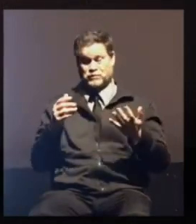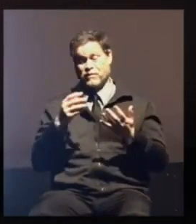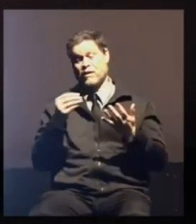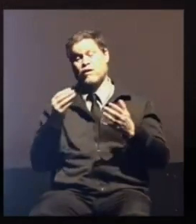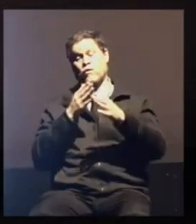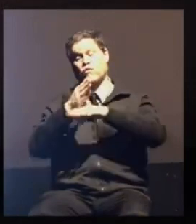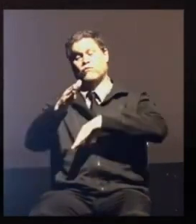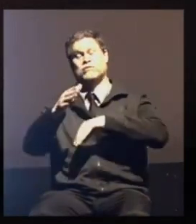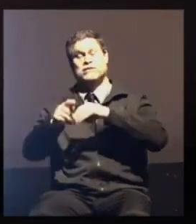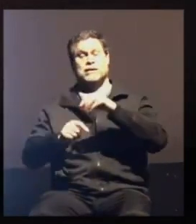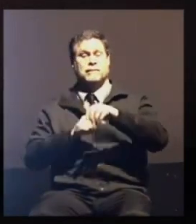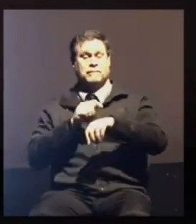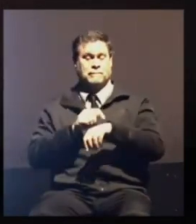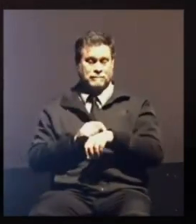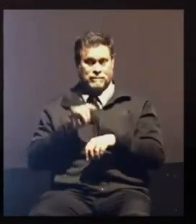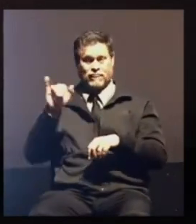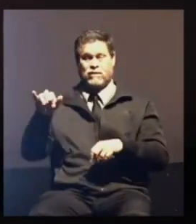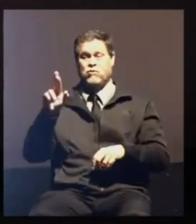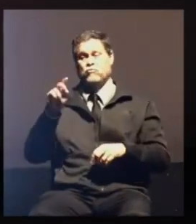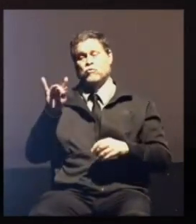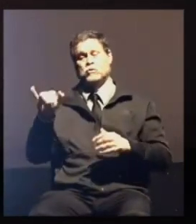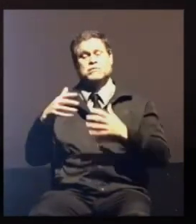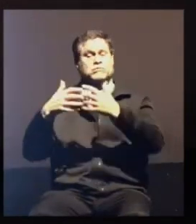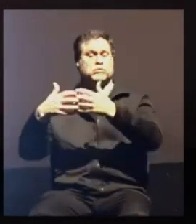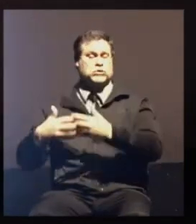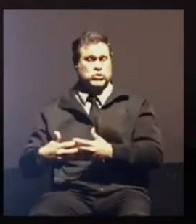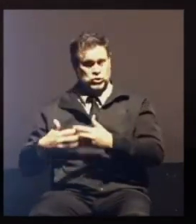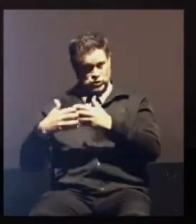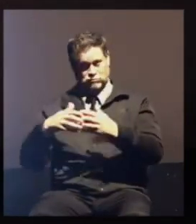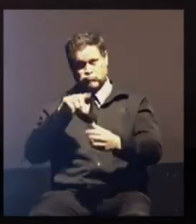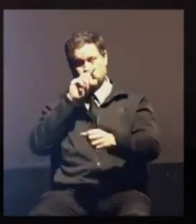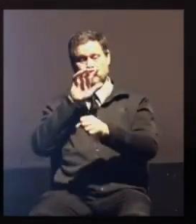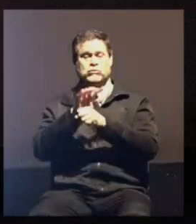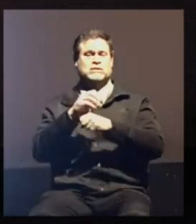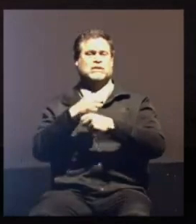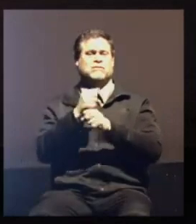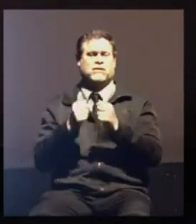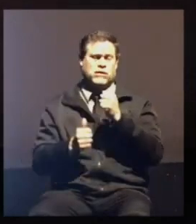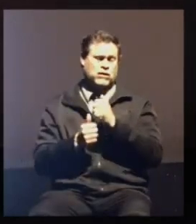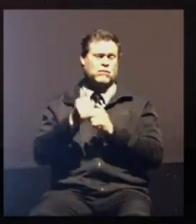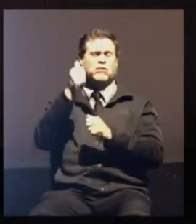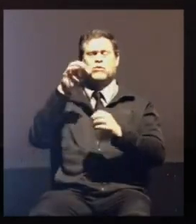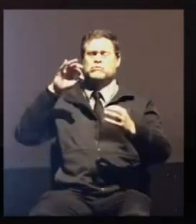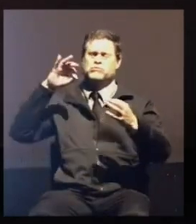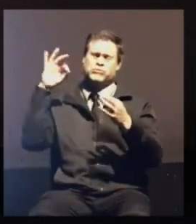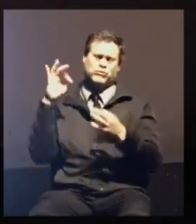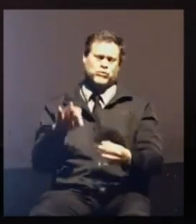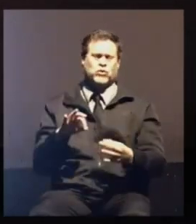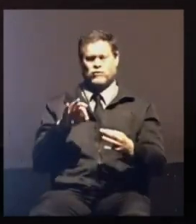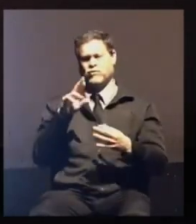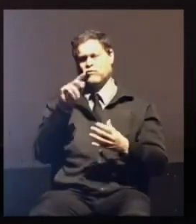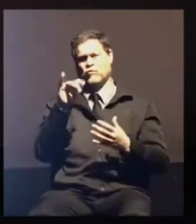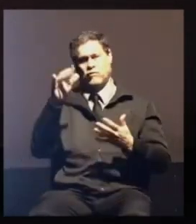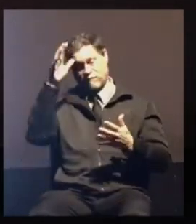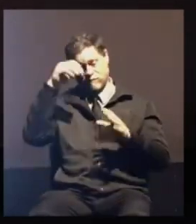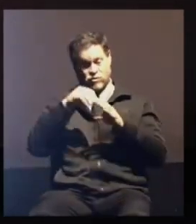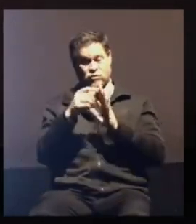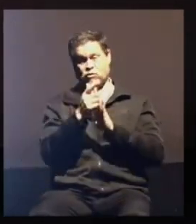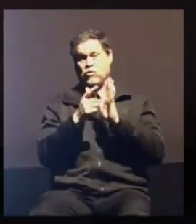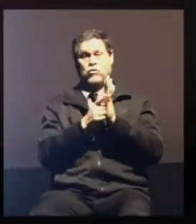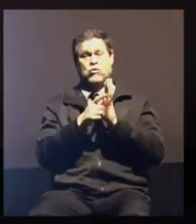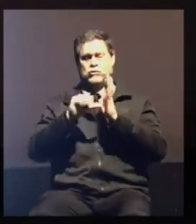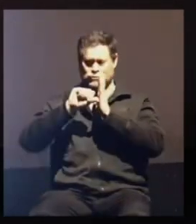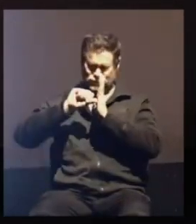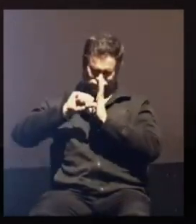over time, this Roti-matic machines promises to make the most perfect roti so that my father-in-law is just